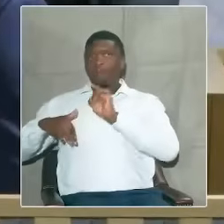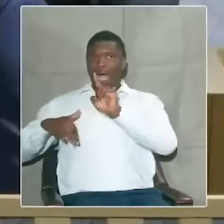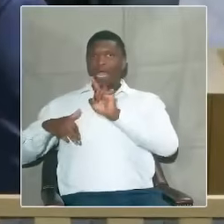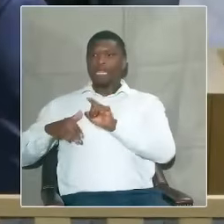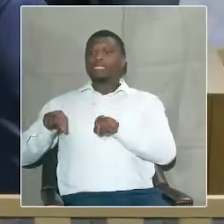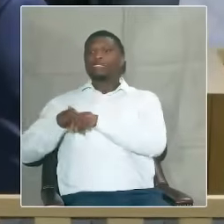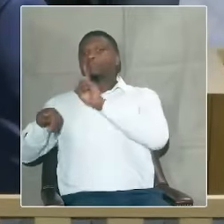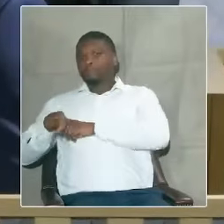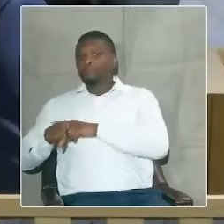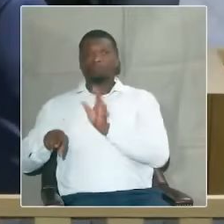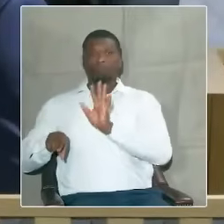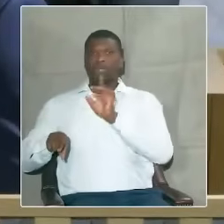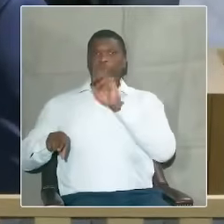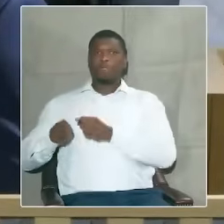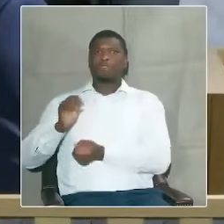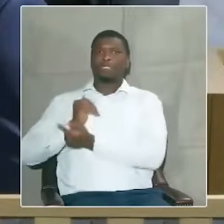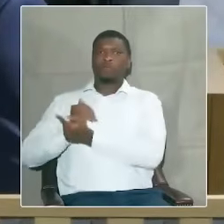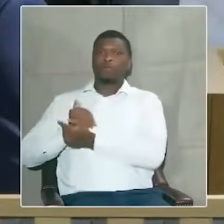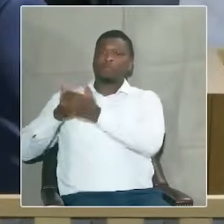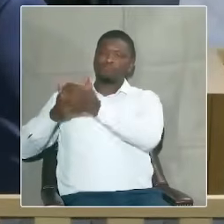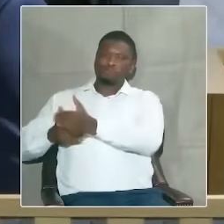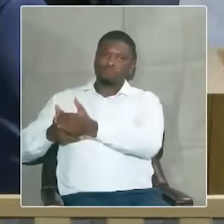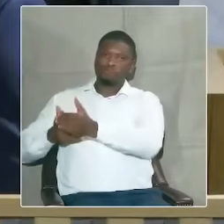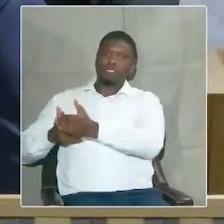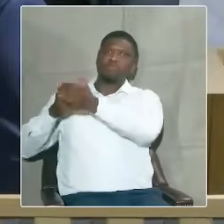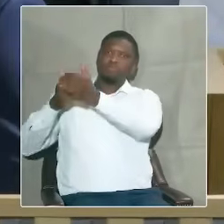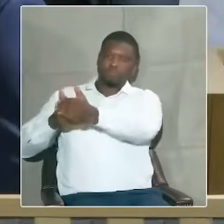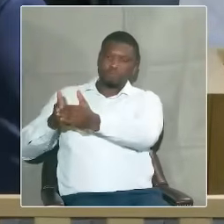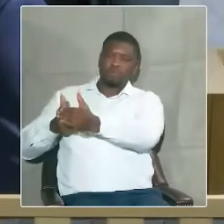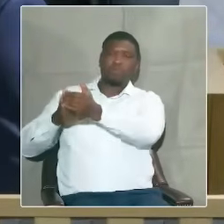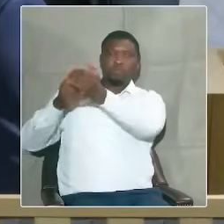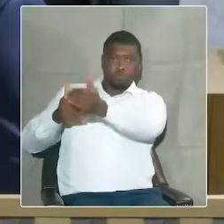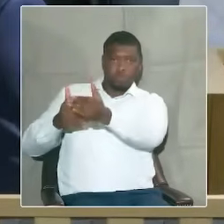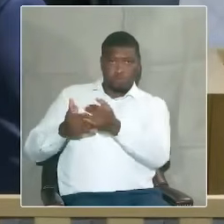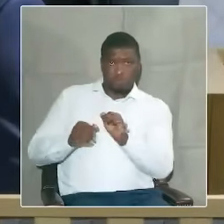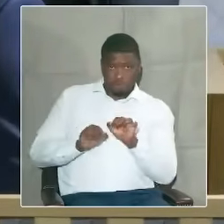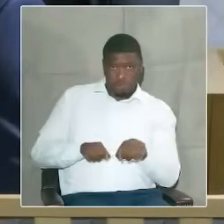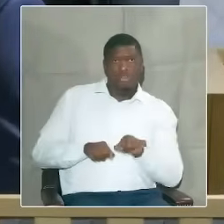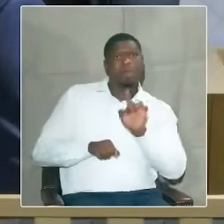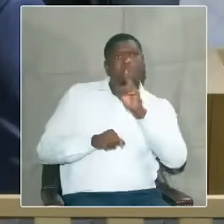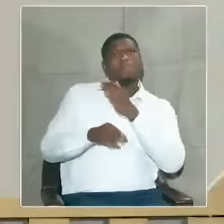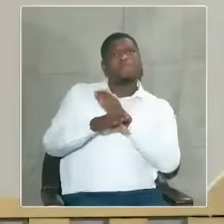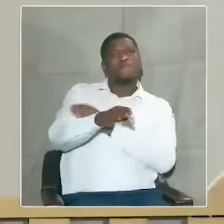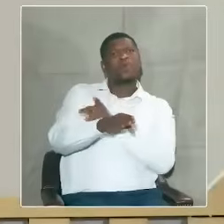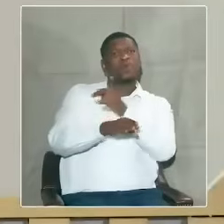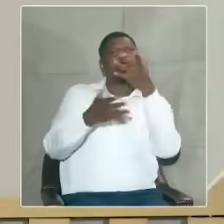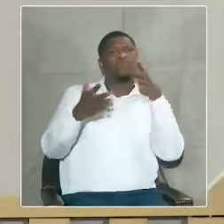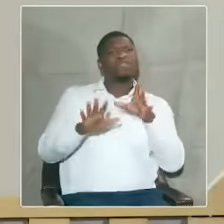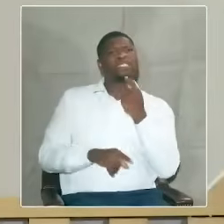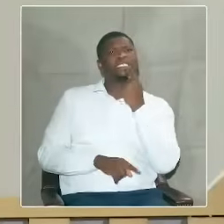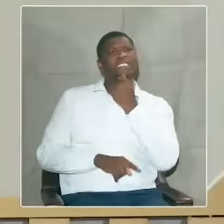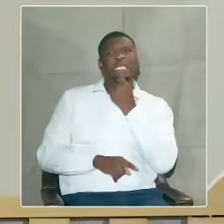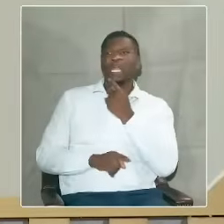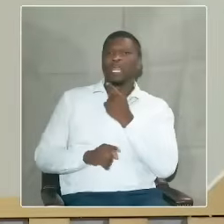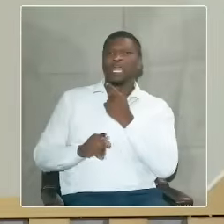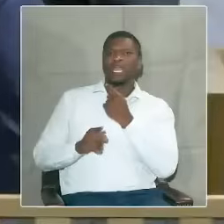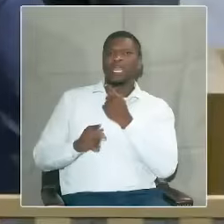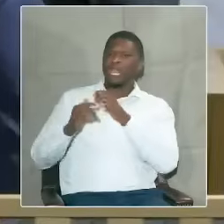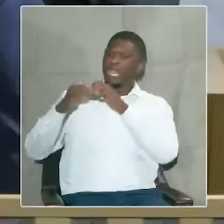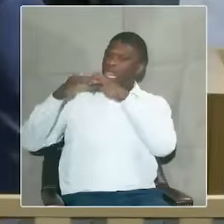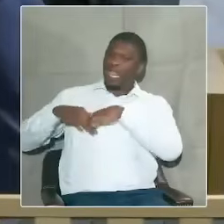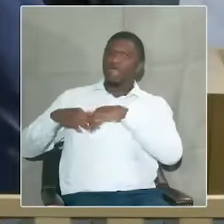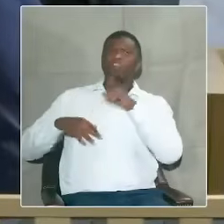said that the instruction to disband was unlawful. Can you explain why